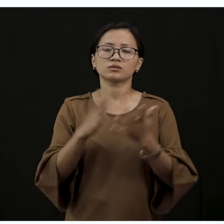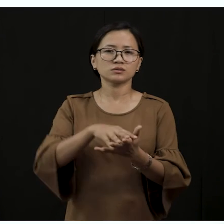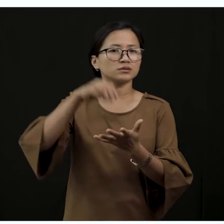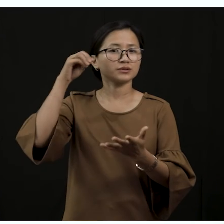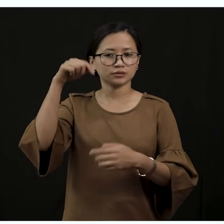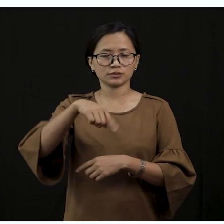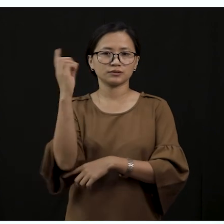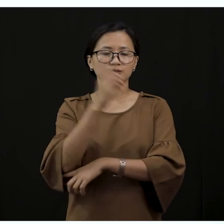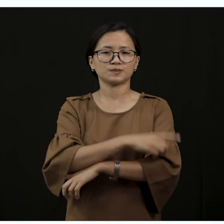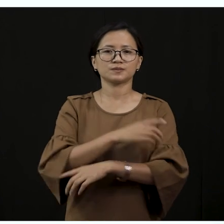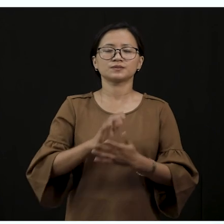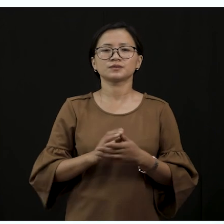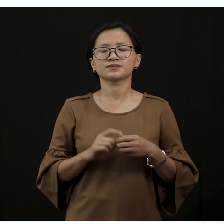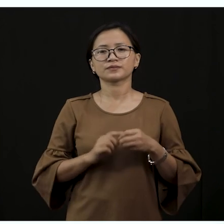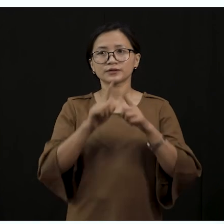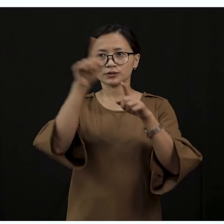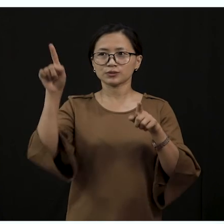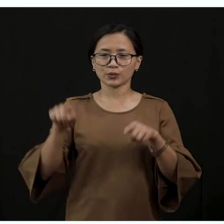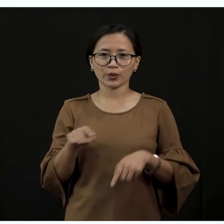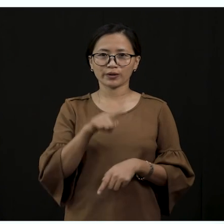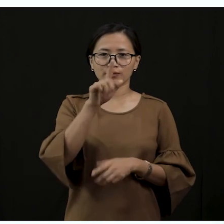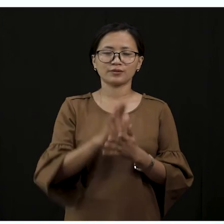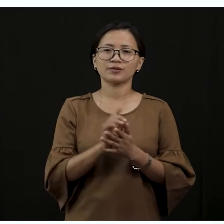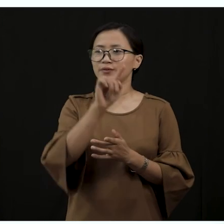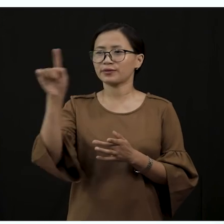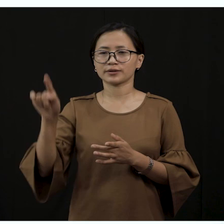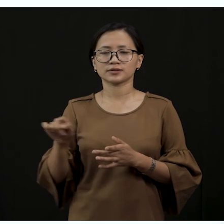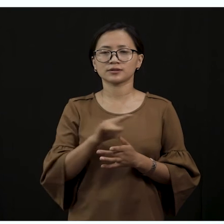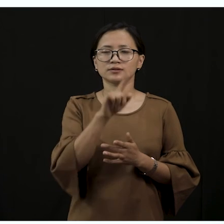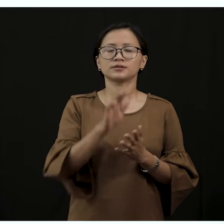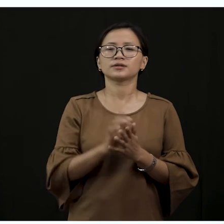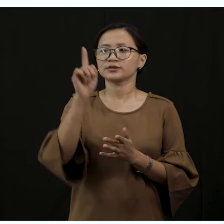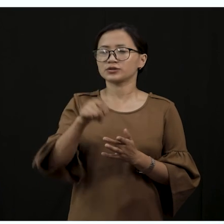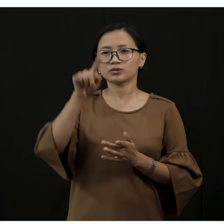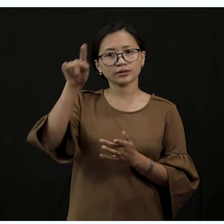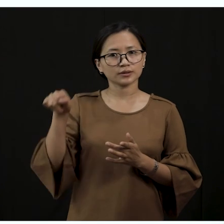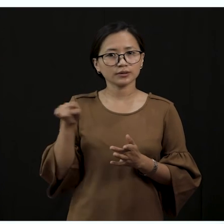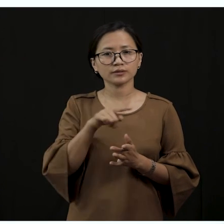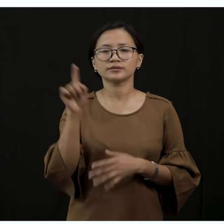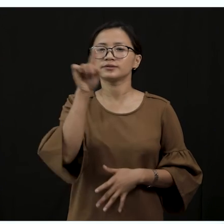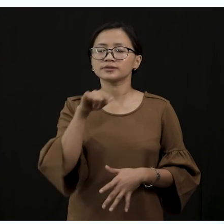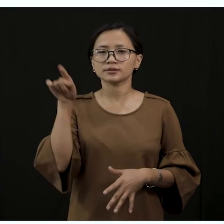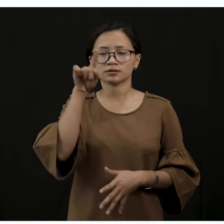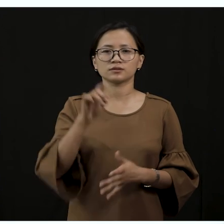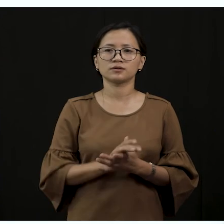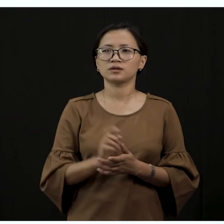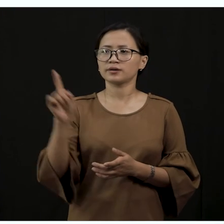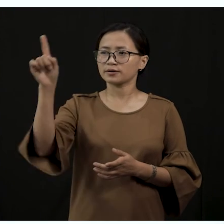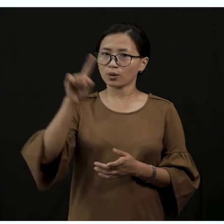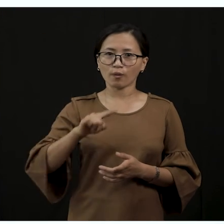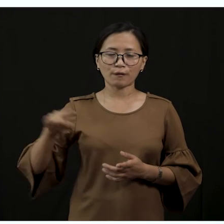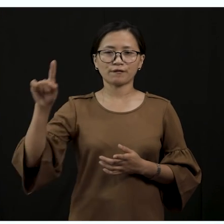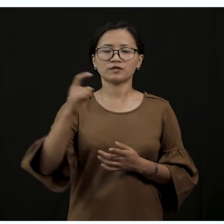today? Yes, square, rectangle, triangle, circle,